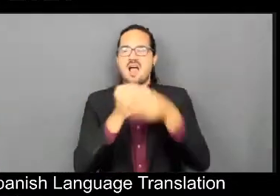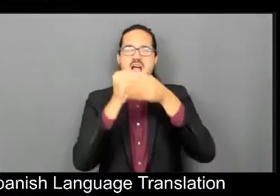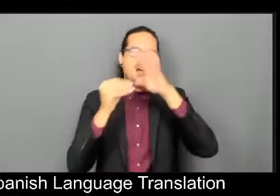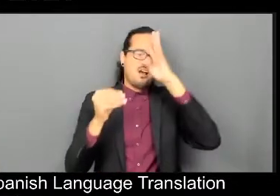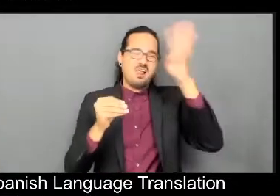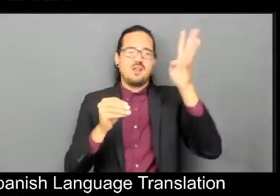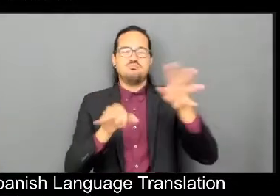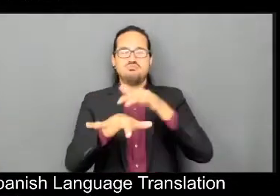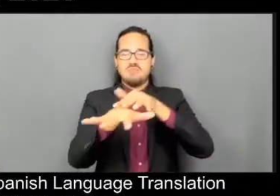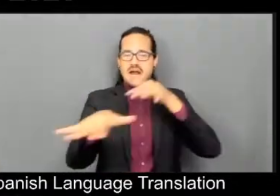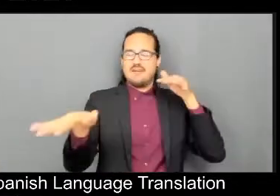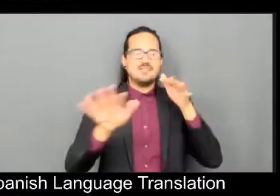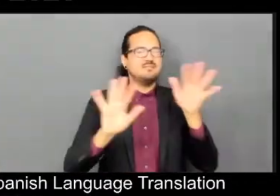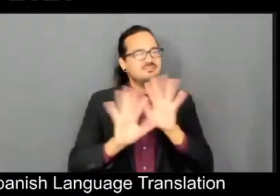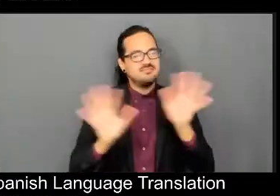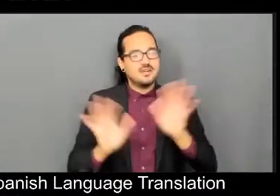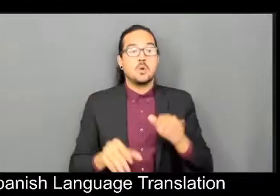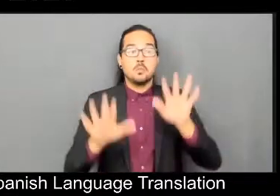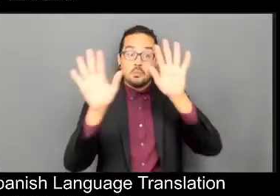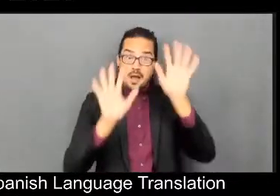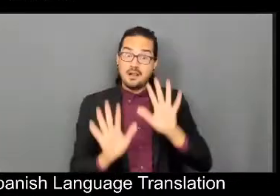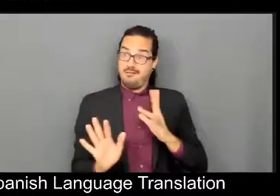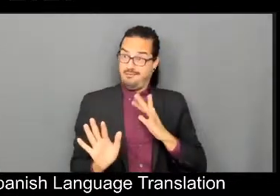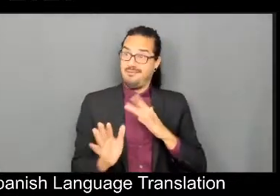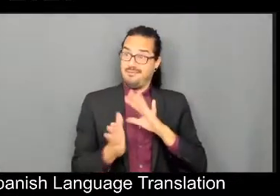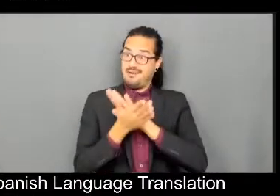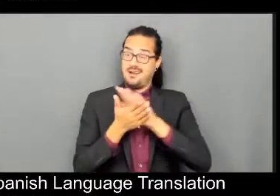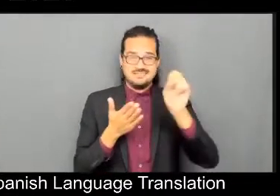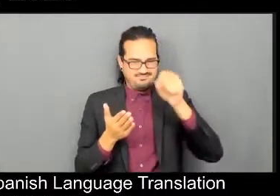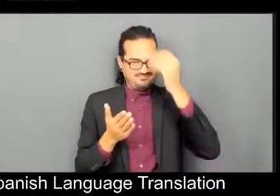our fire resources to get this fire contained. Thank you.